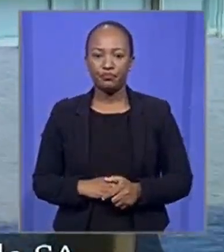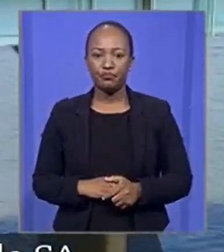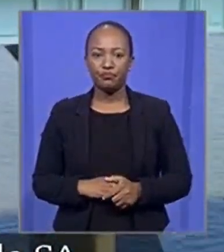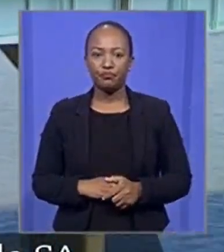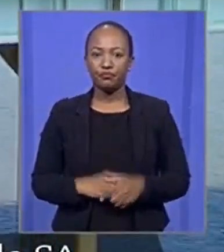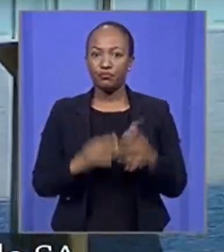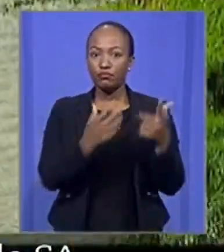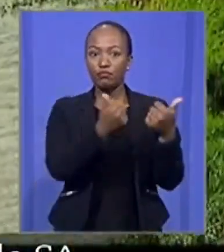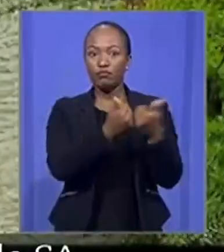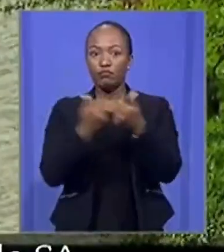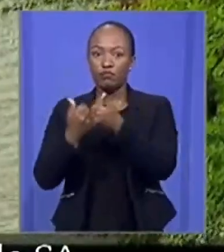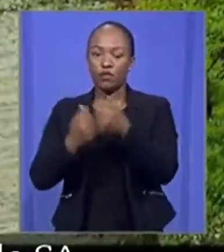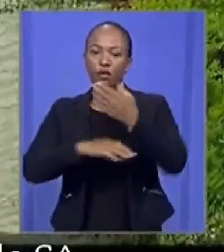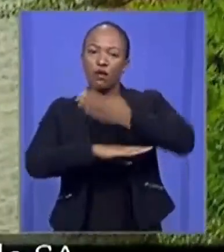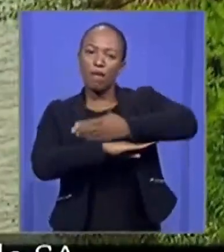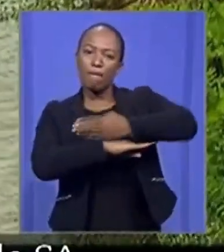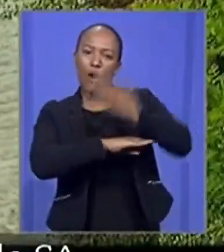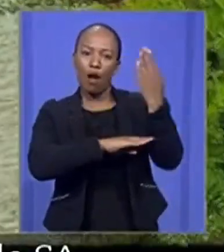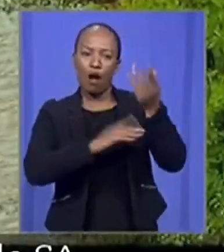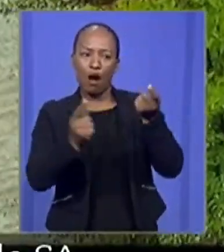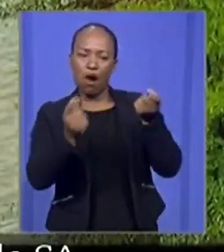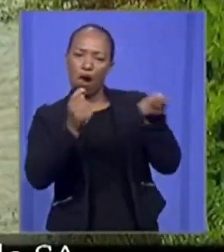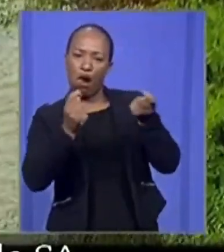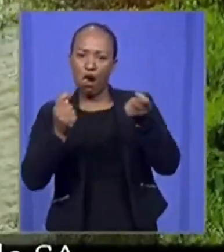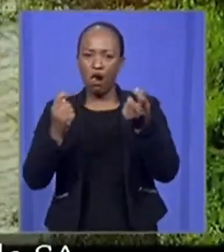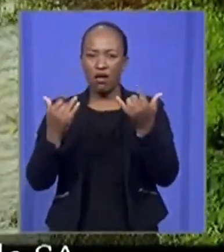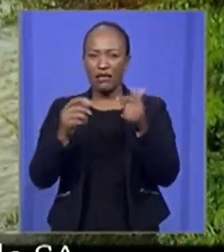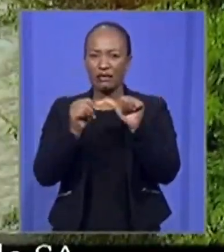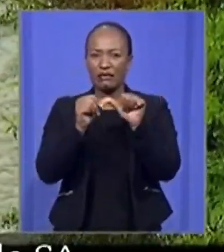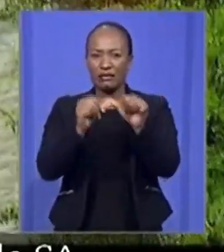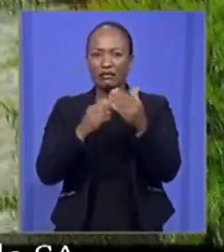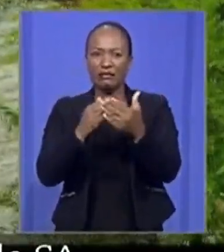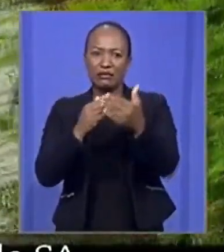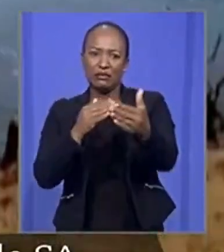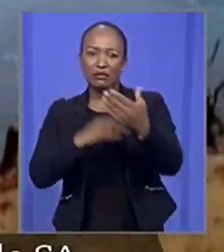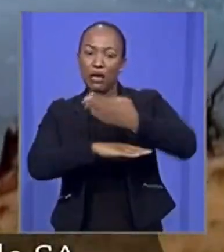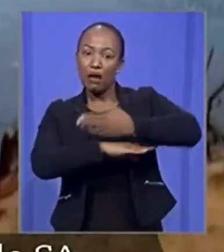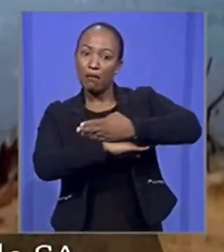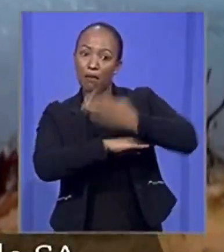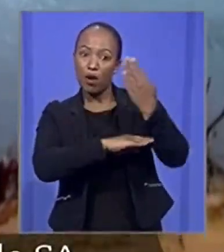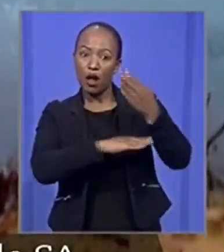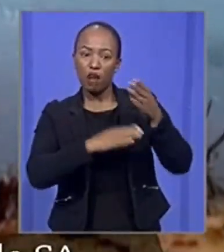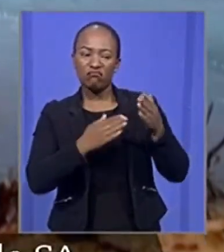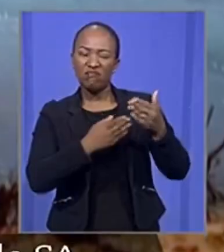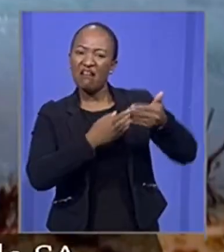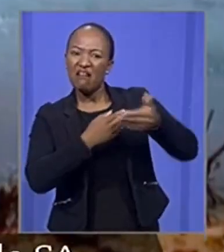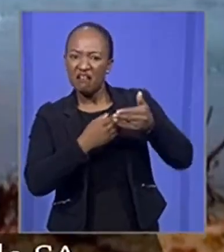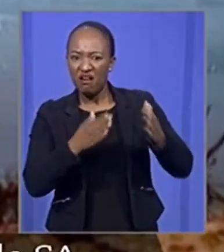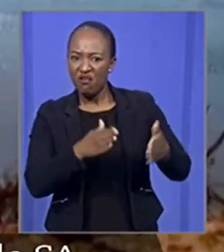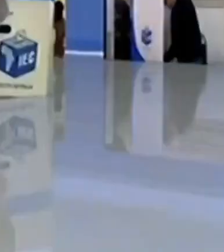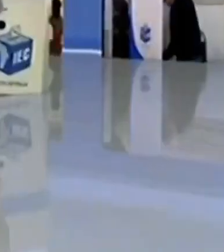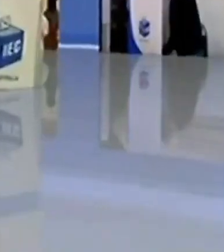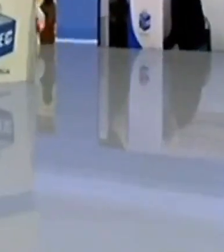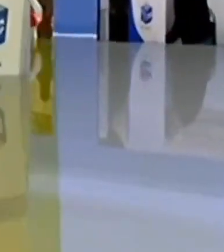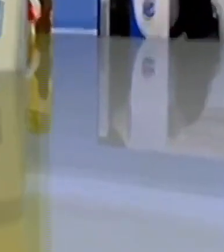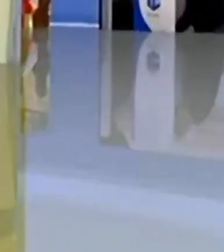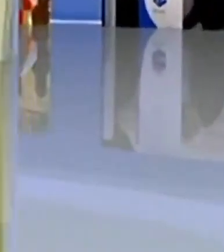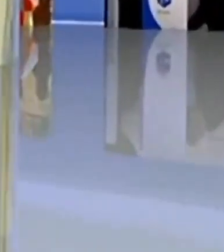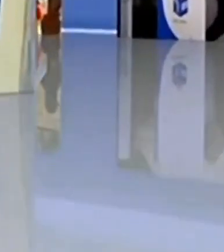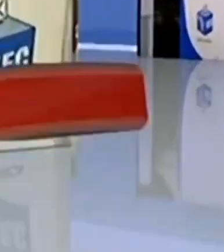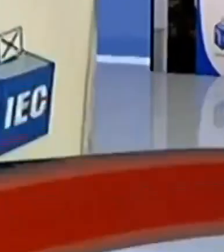Diphephetso tsa naha tsa taolo ya madiboho di ntse di hlwa mekwalaba ka ho qolleha le dibohong le haufi le noka ya Limpopo.